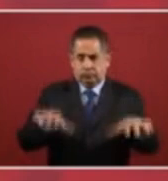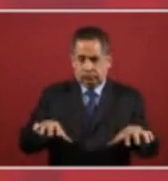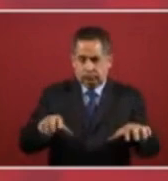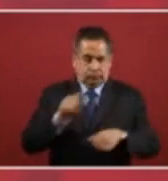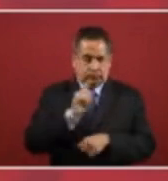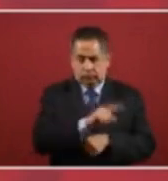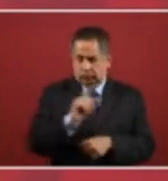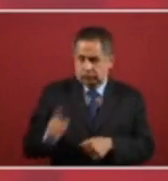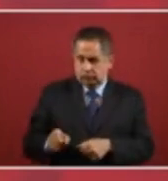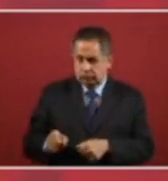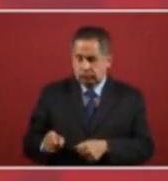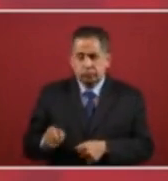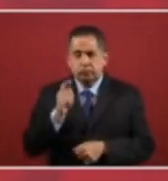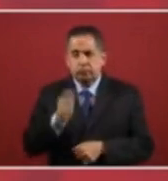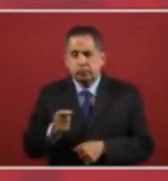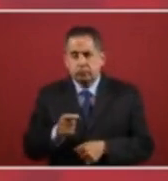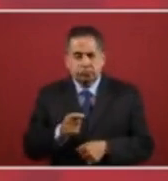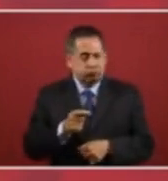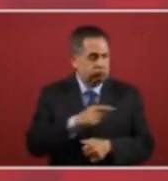Because it means two stadiums